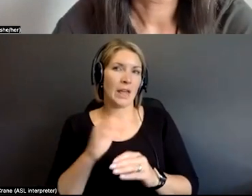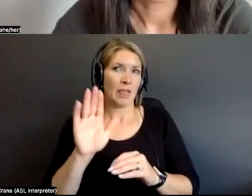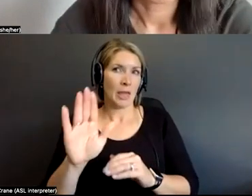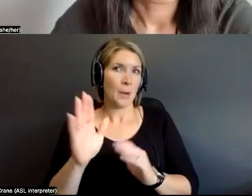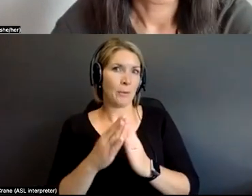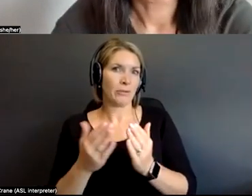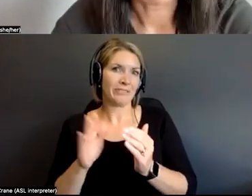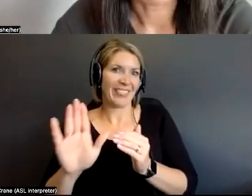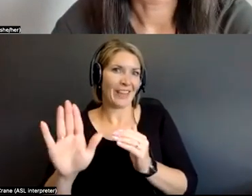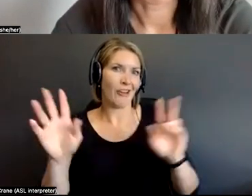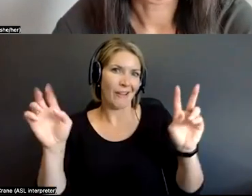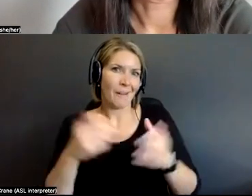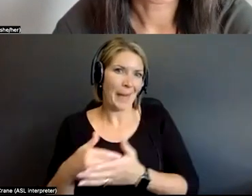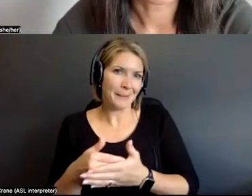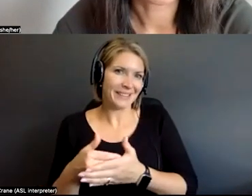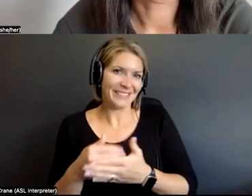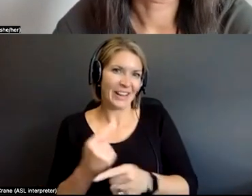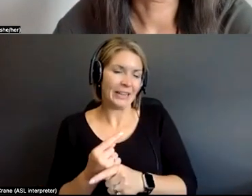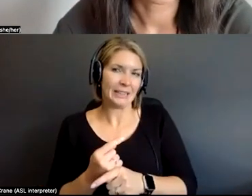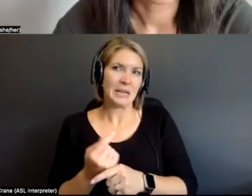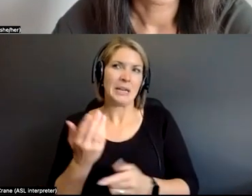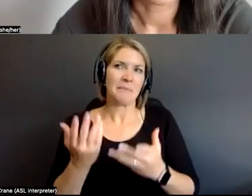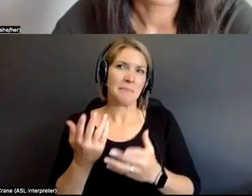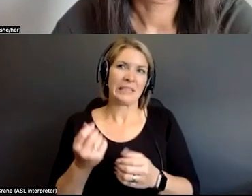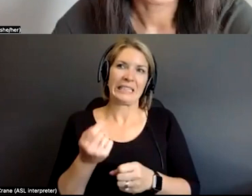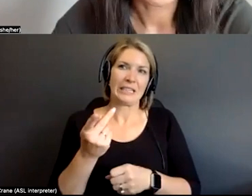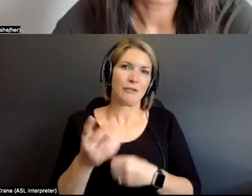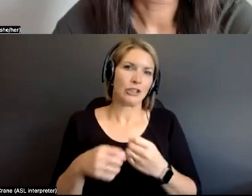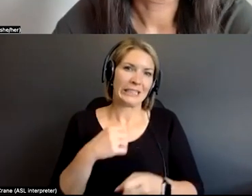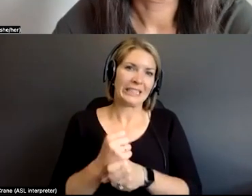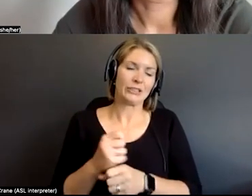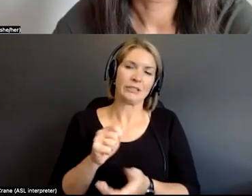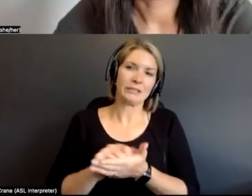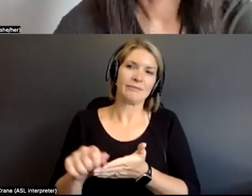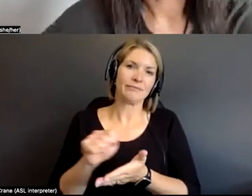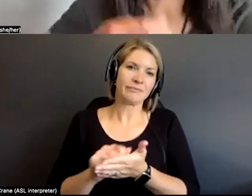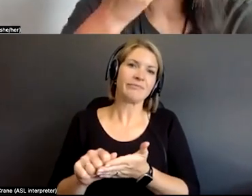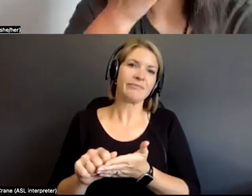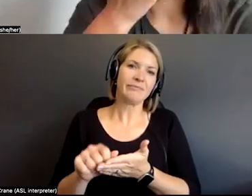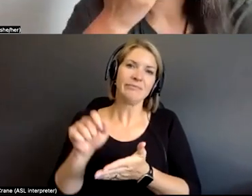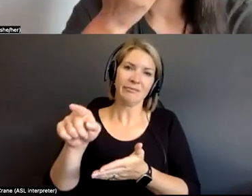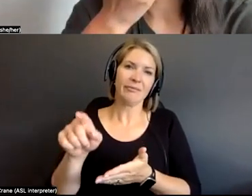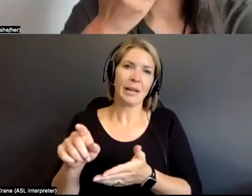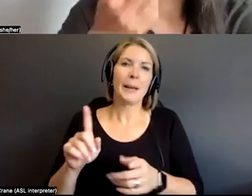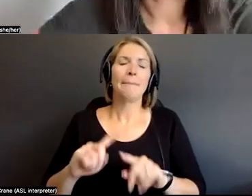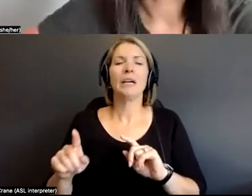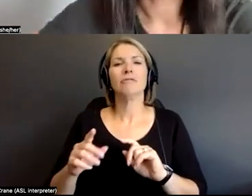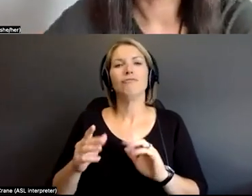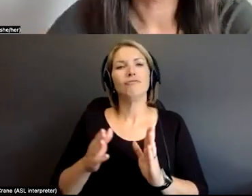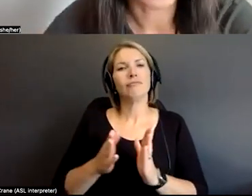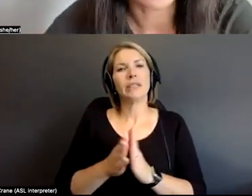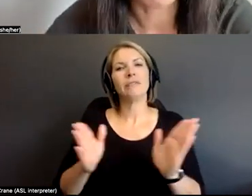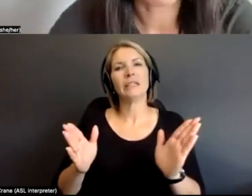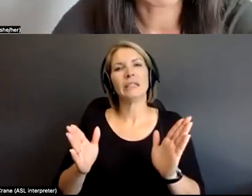for several years or more. But the end, you know, they came to us